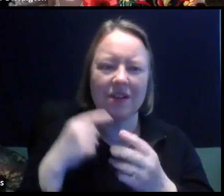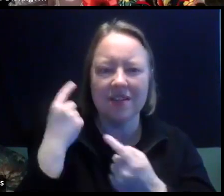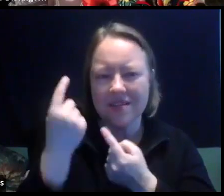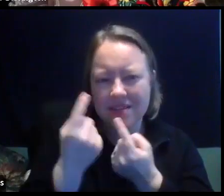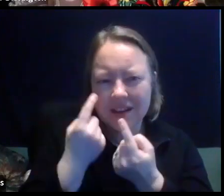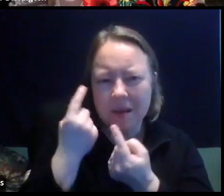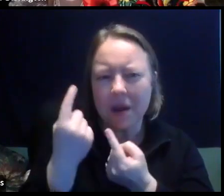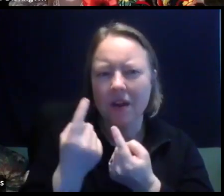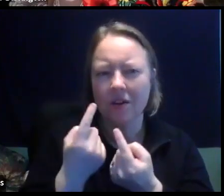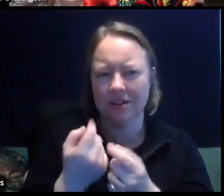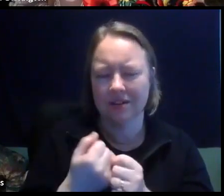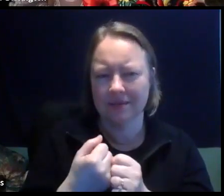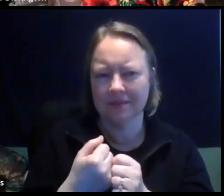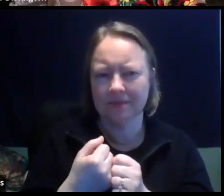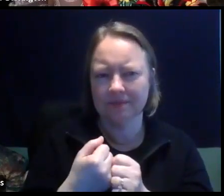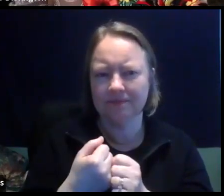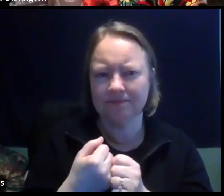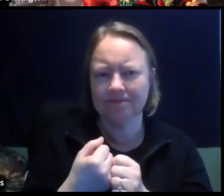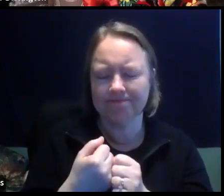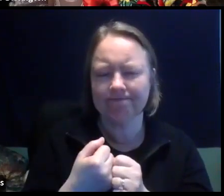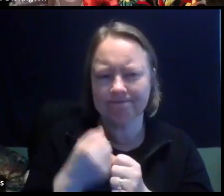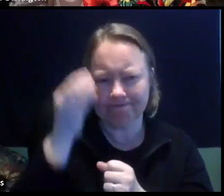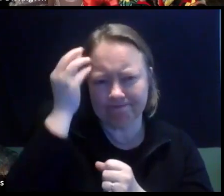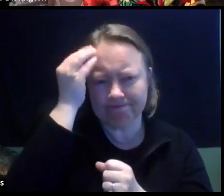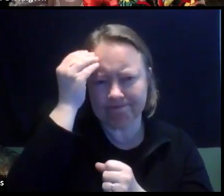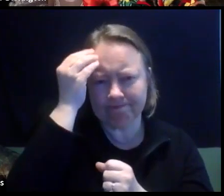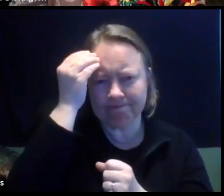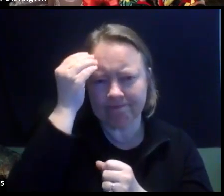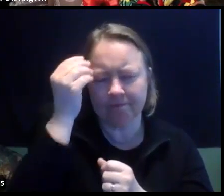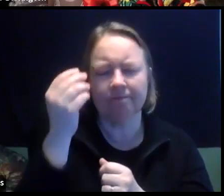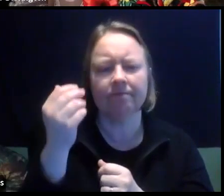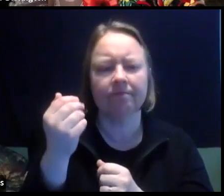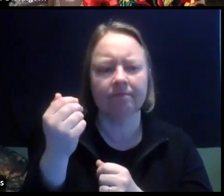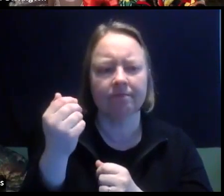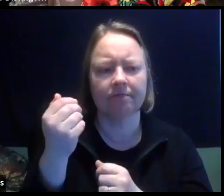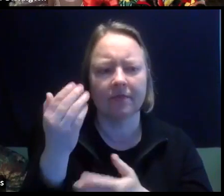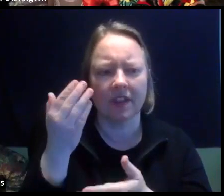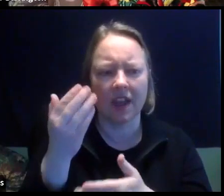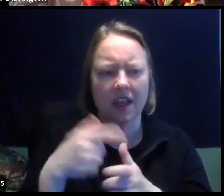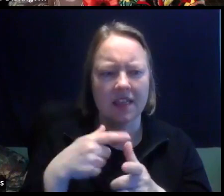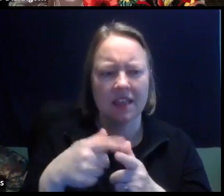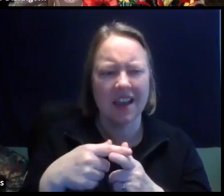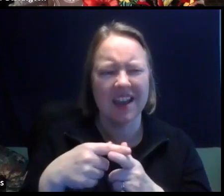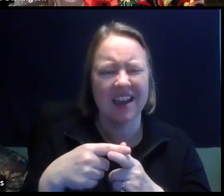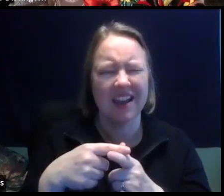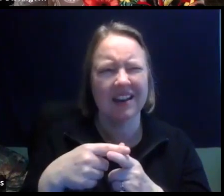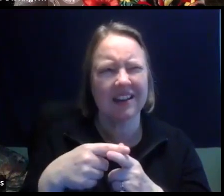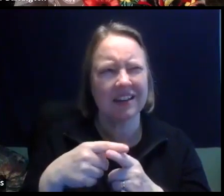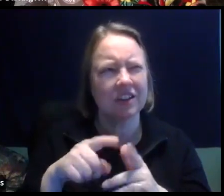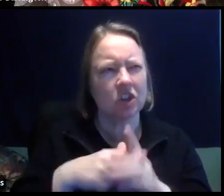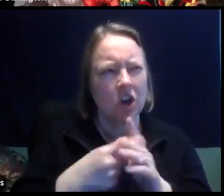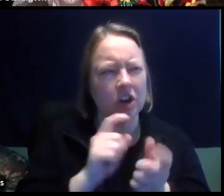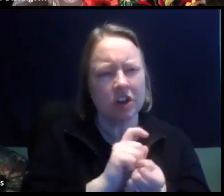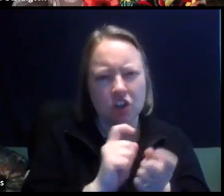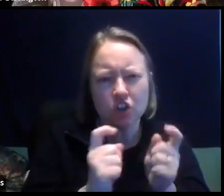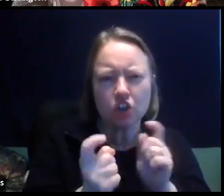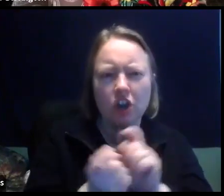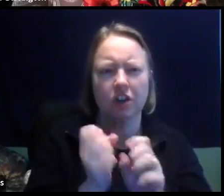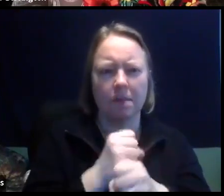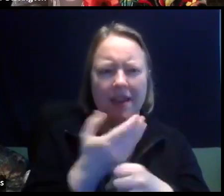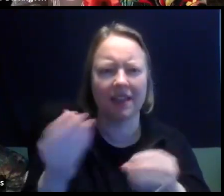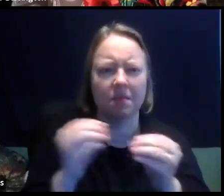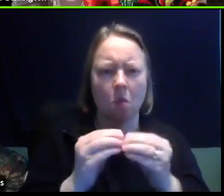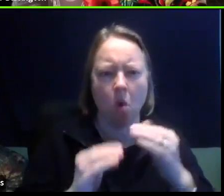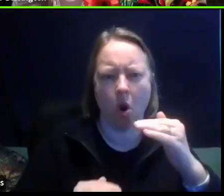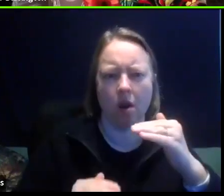this, consider it, and maybe thoughtfully begin change that is equitable.